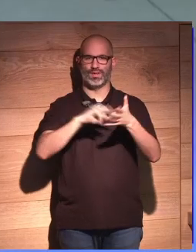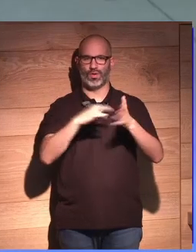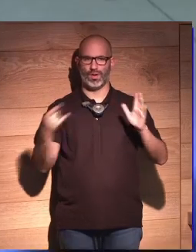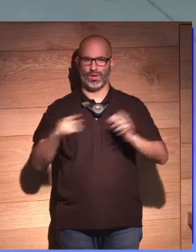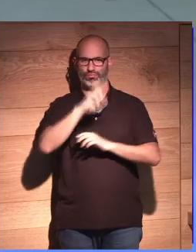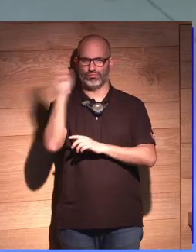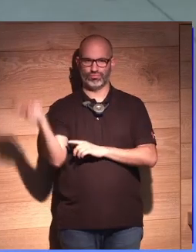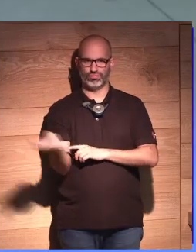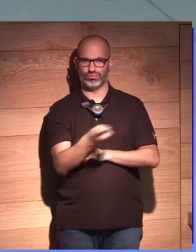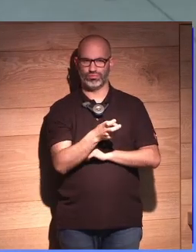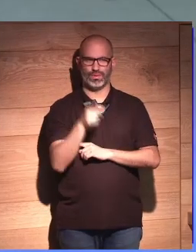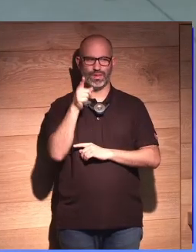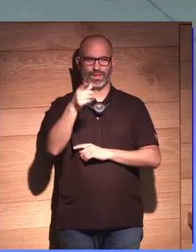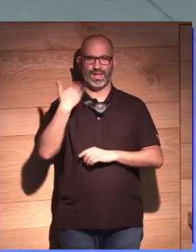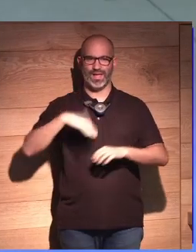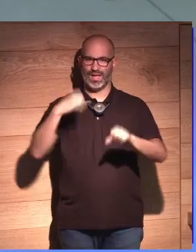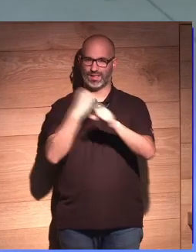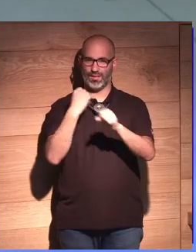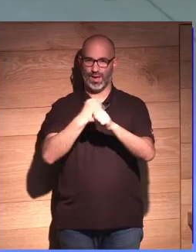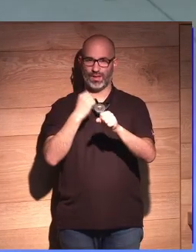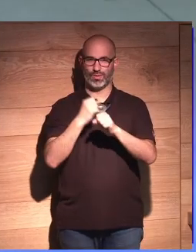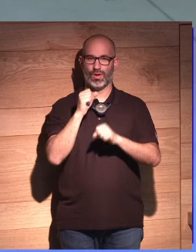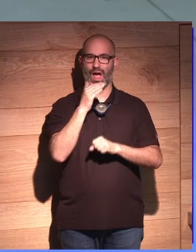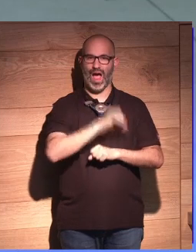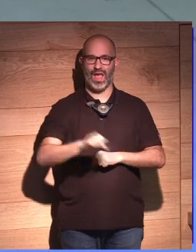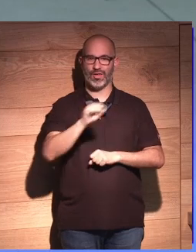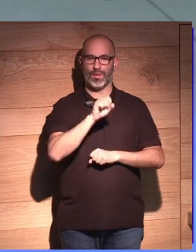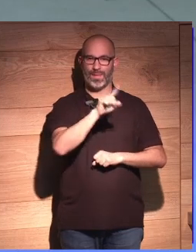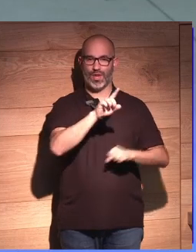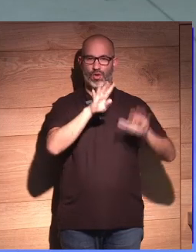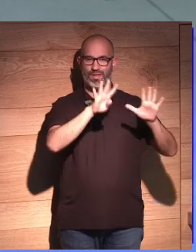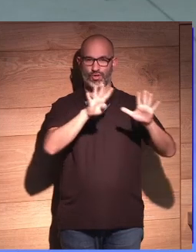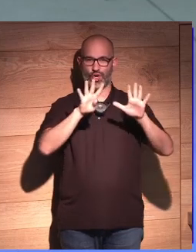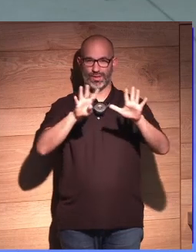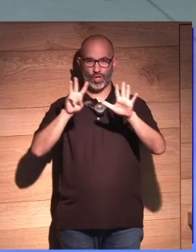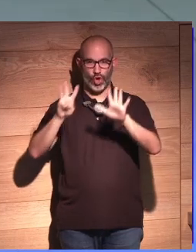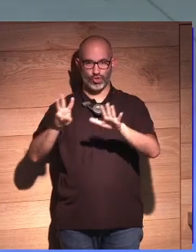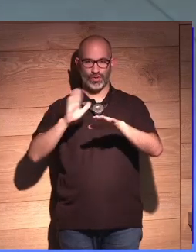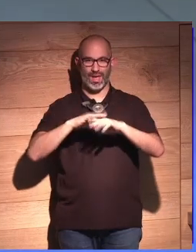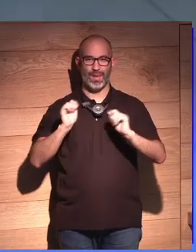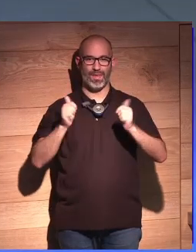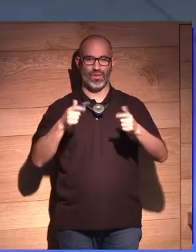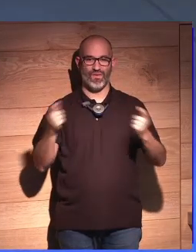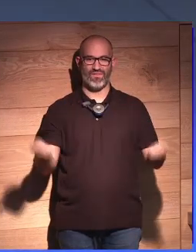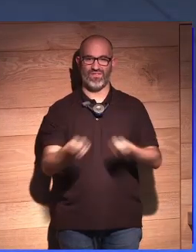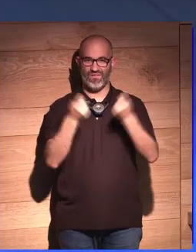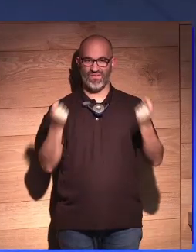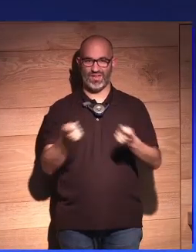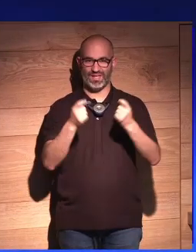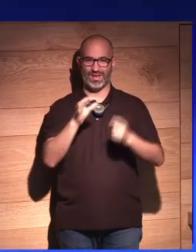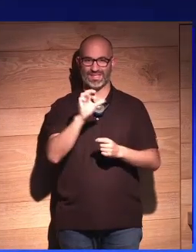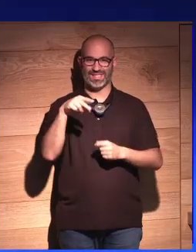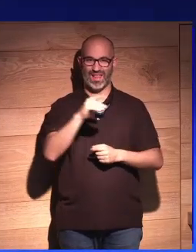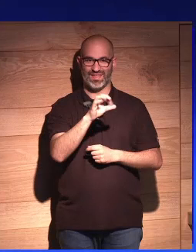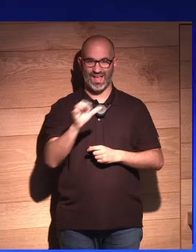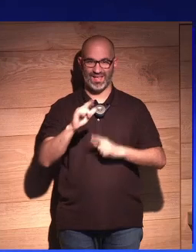new technologies, etc. She has been working since 1998 for the Sundance